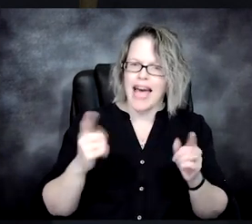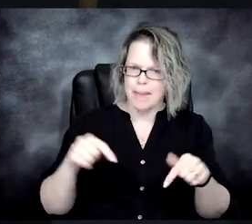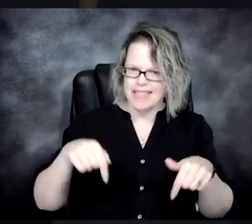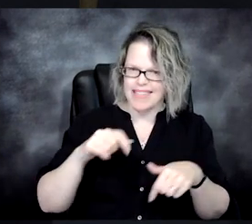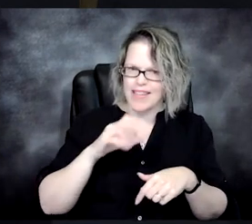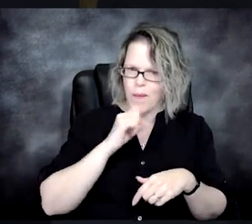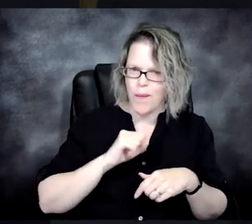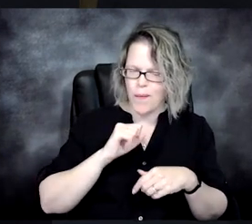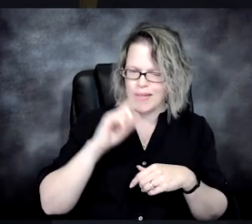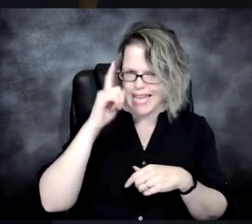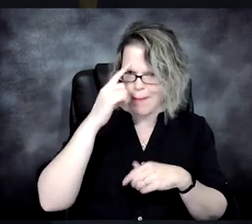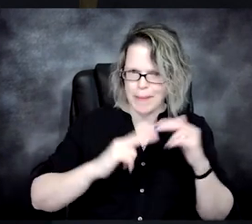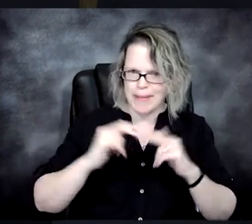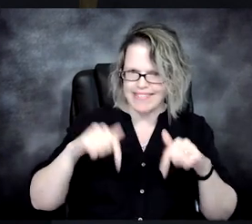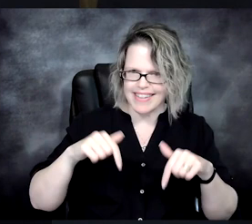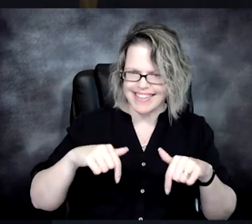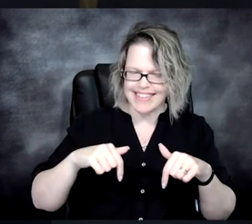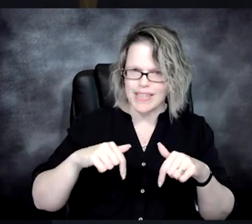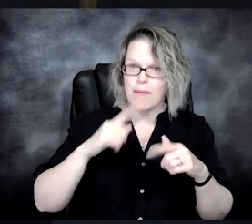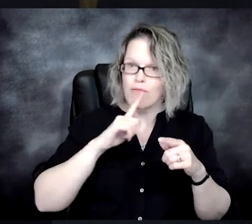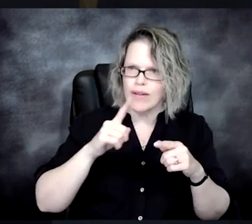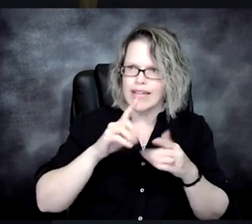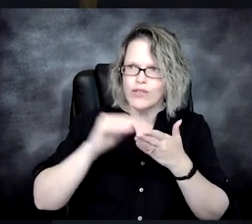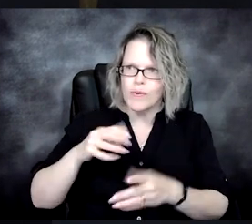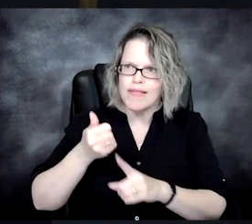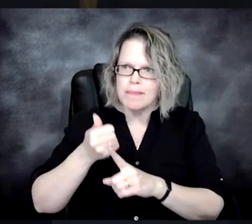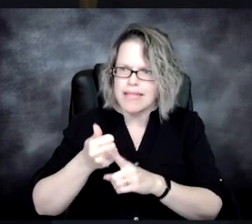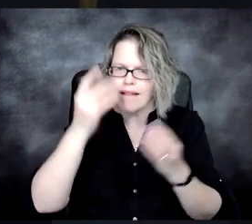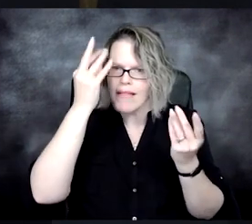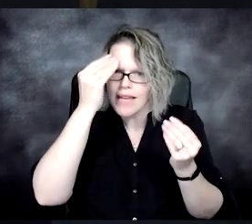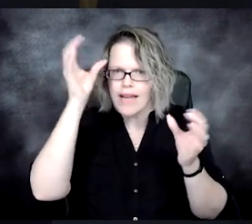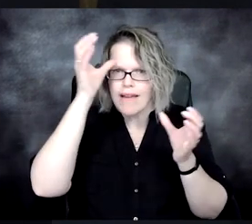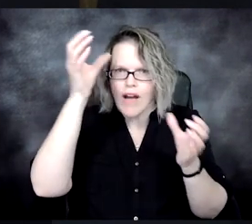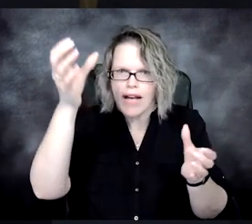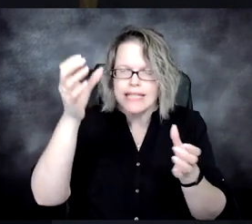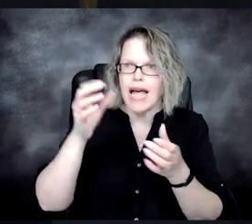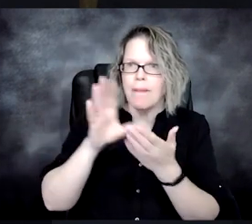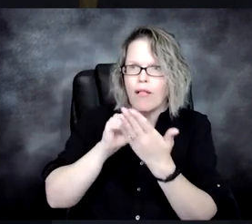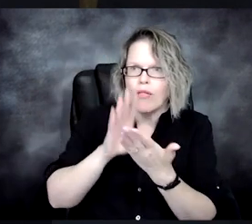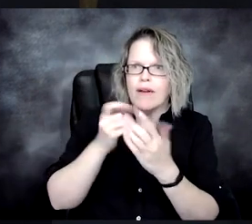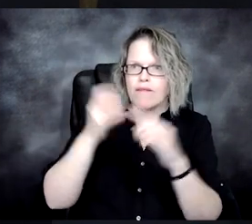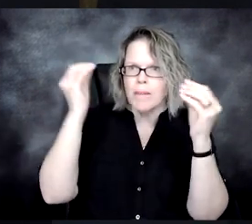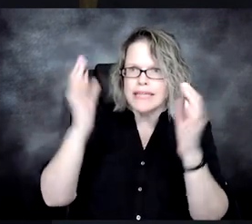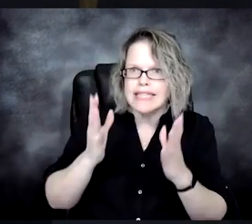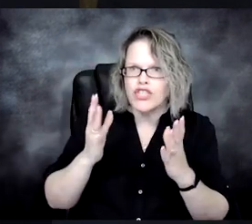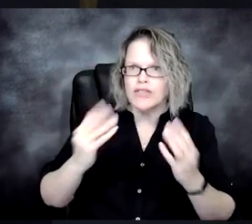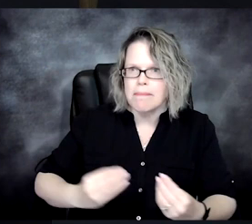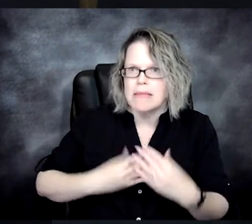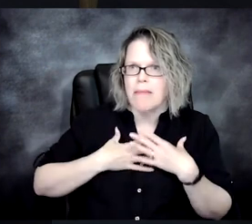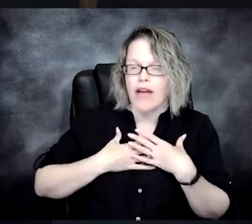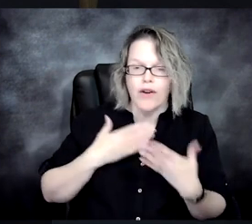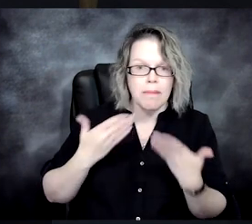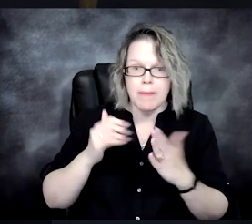it starts with students in a classroom thinking of concepts and getting direct instruction from teachers and being inspired by something they're thinking about. Maybe